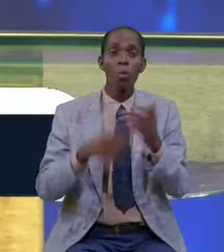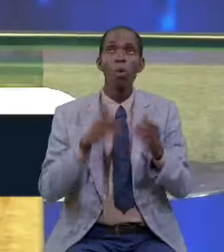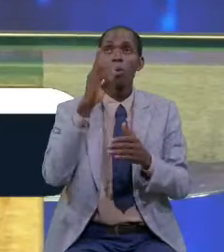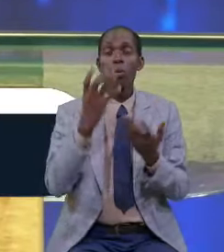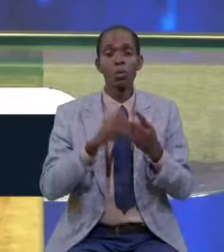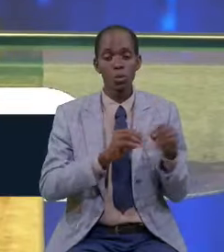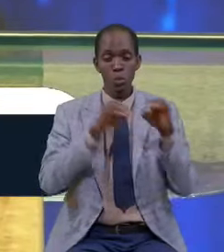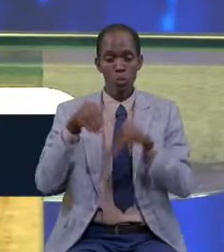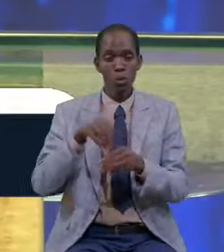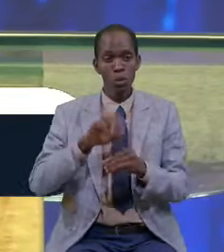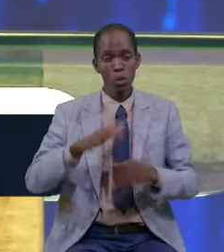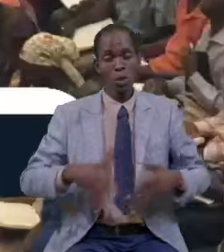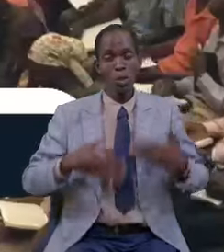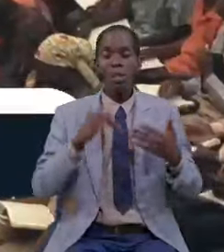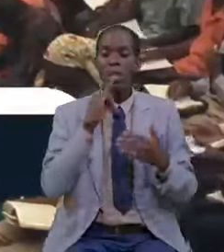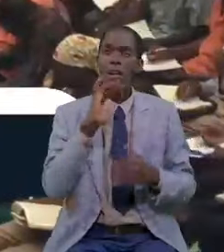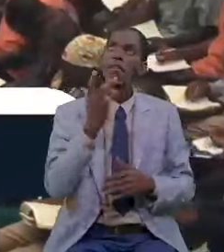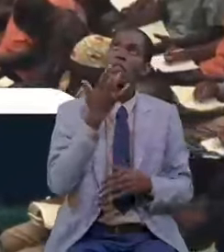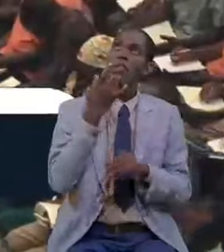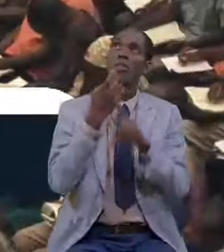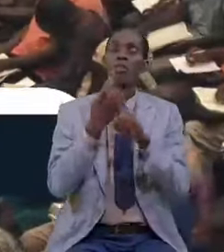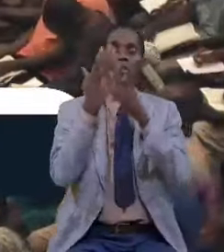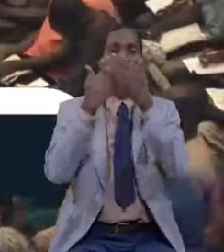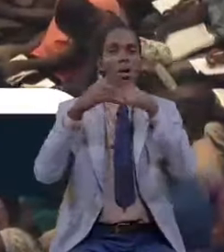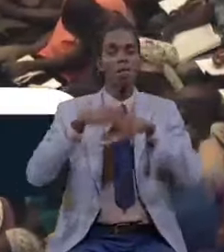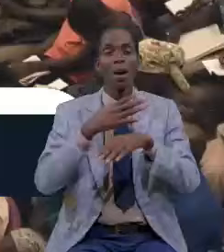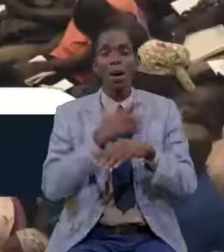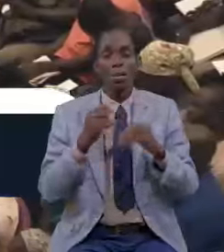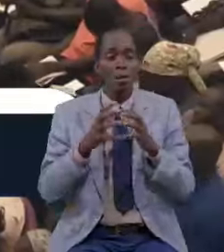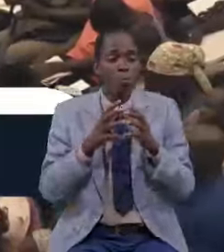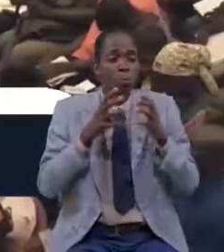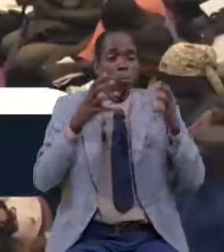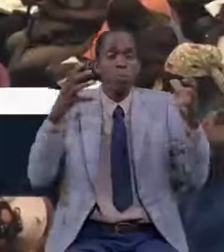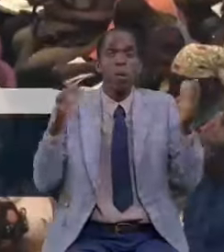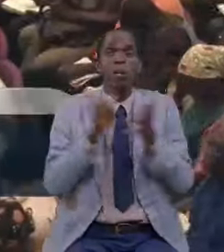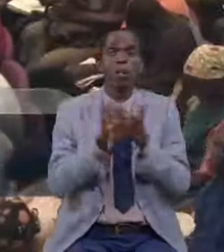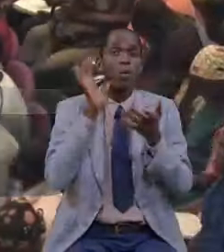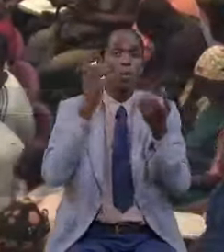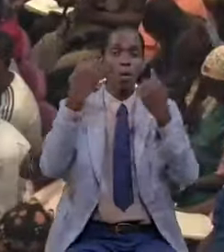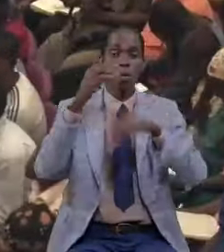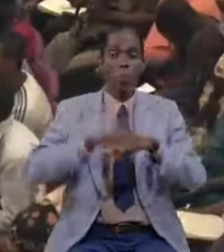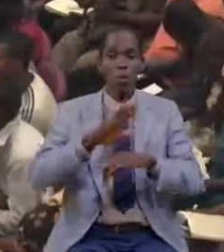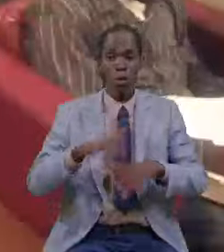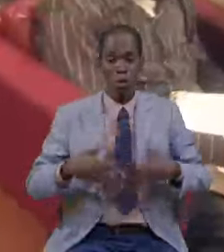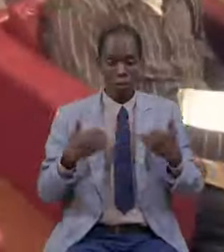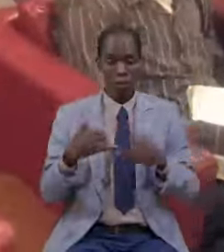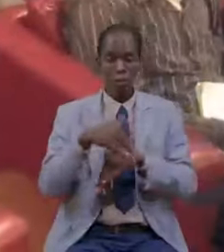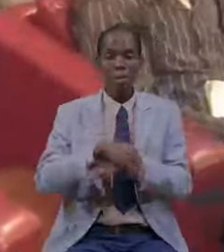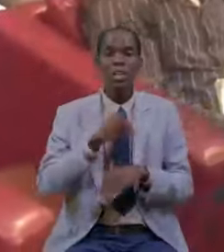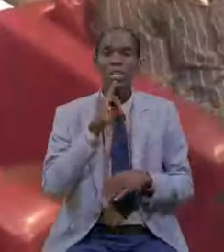is favor from heaven. Amen. And the abundance that is going to come upon your life tonight is favor